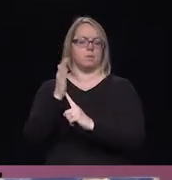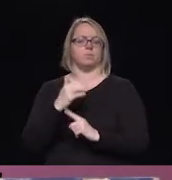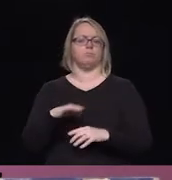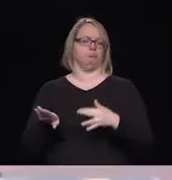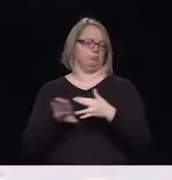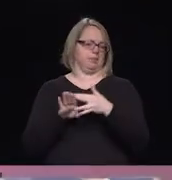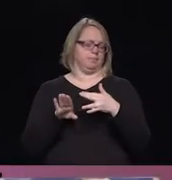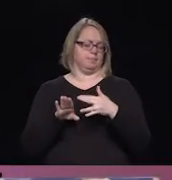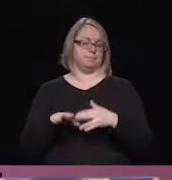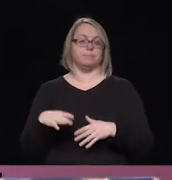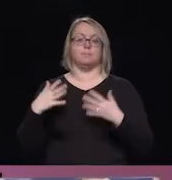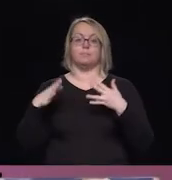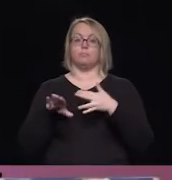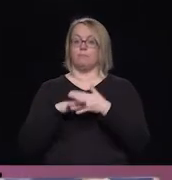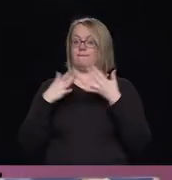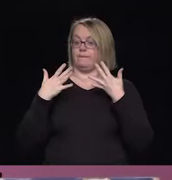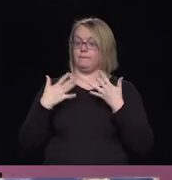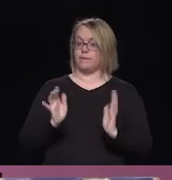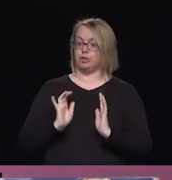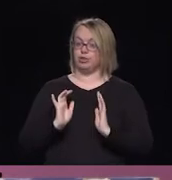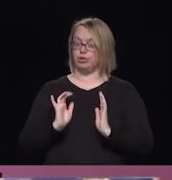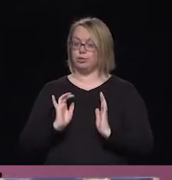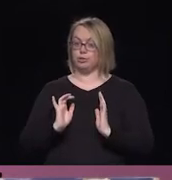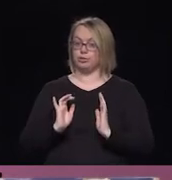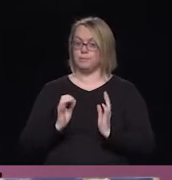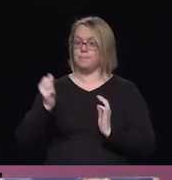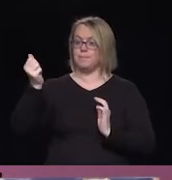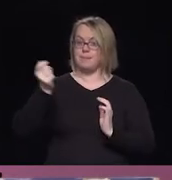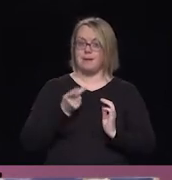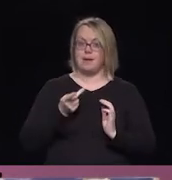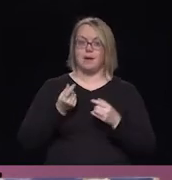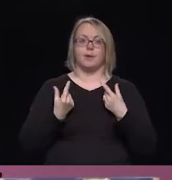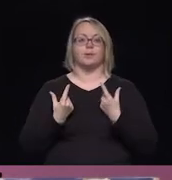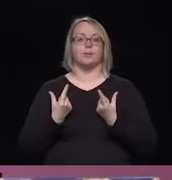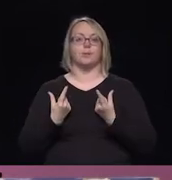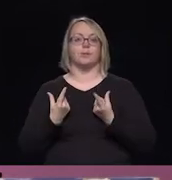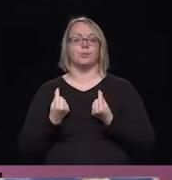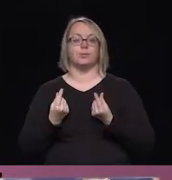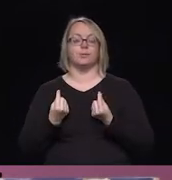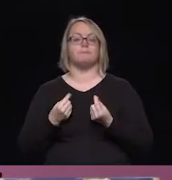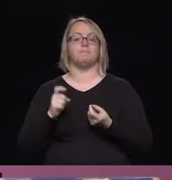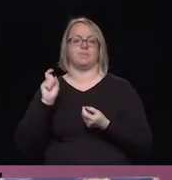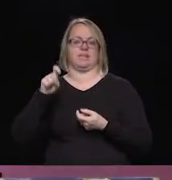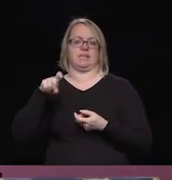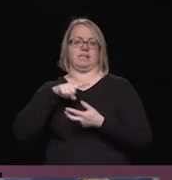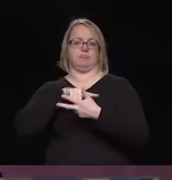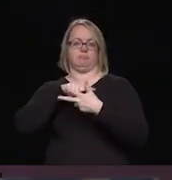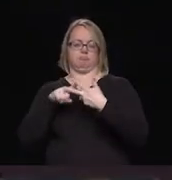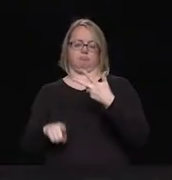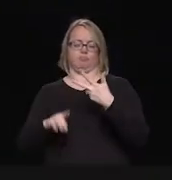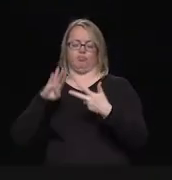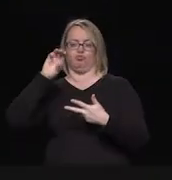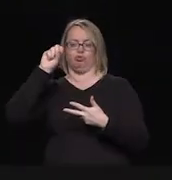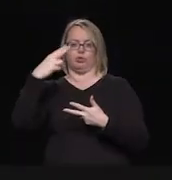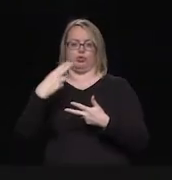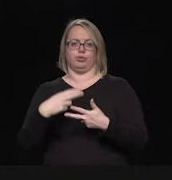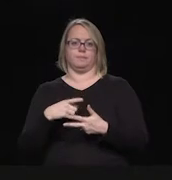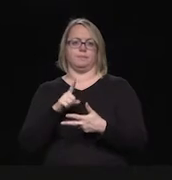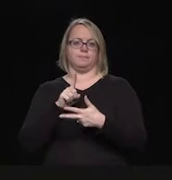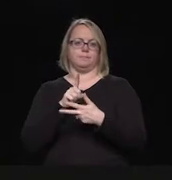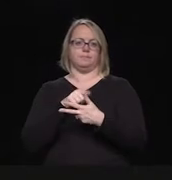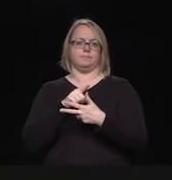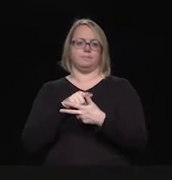the sailboat. Now that we're back to do the next part, you do want to have three brushes that we're going to be using for the boat.